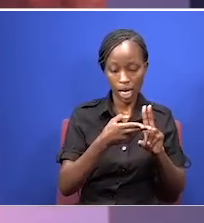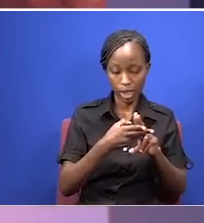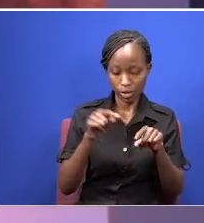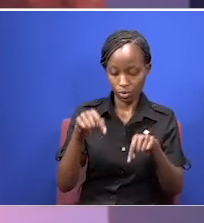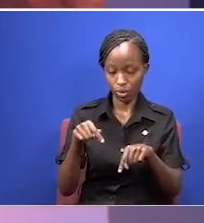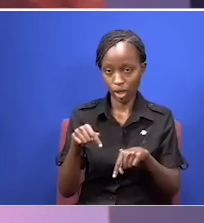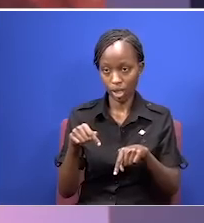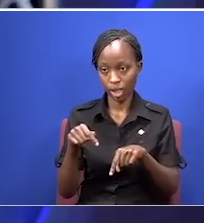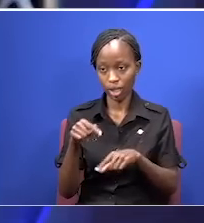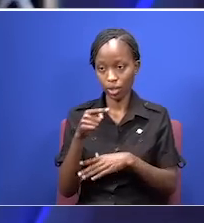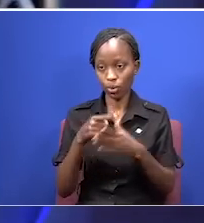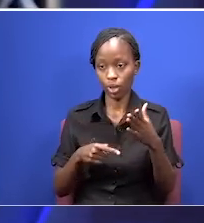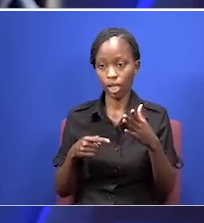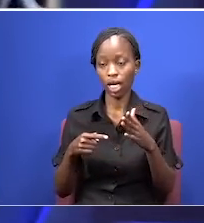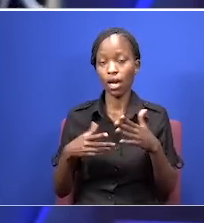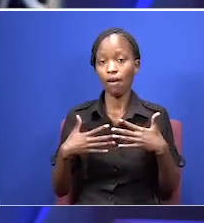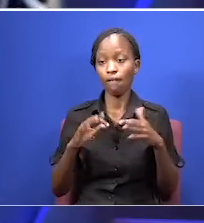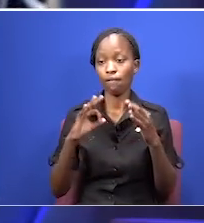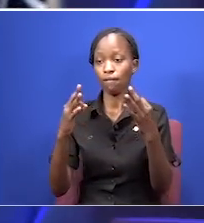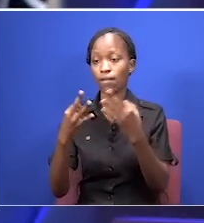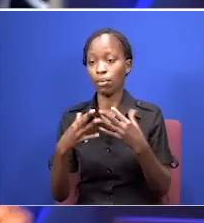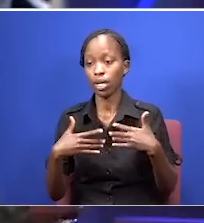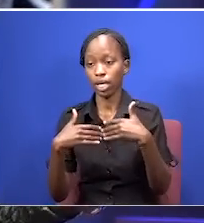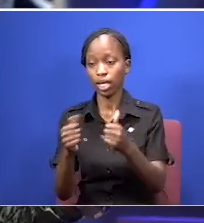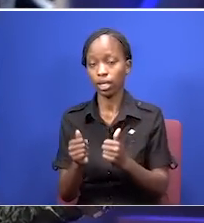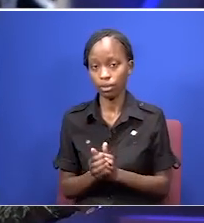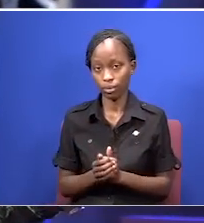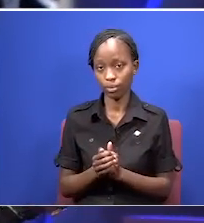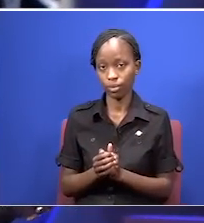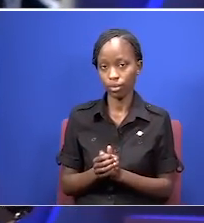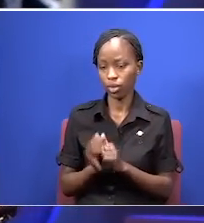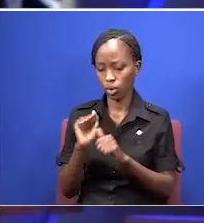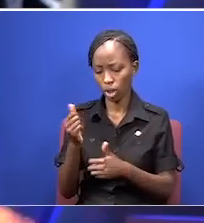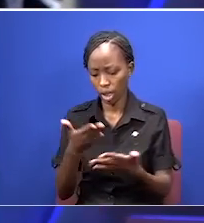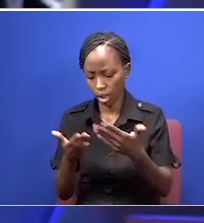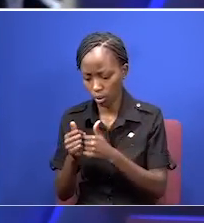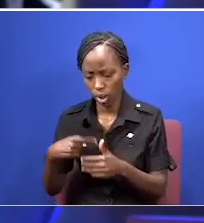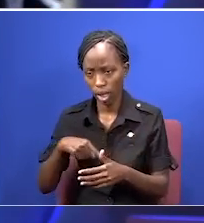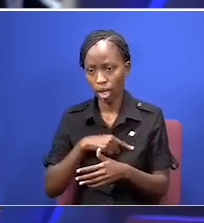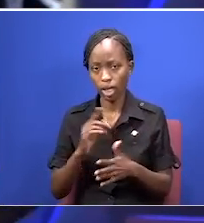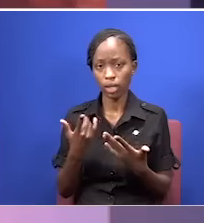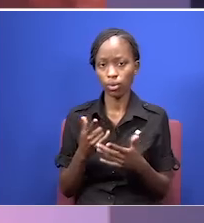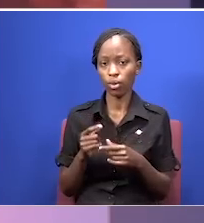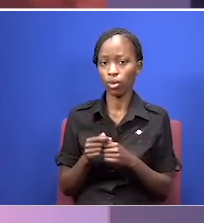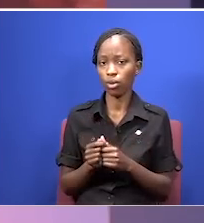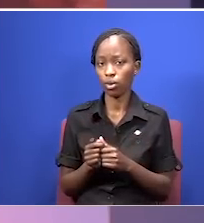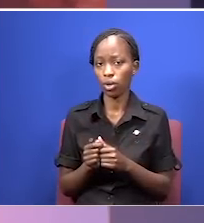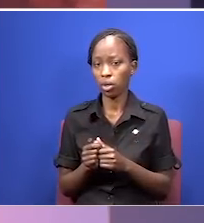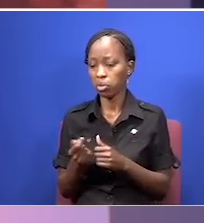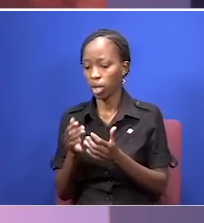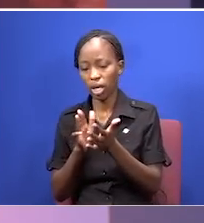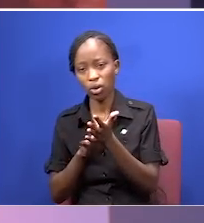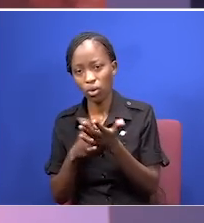is family healing why not engage with us by posting on the tweet